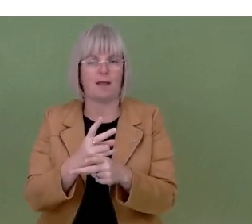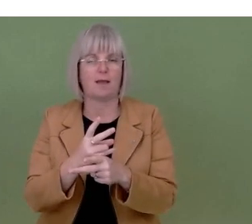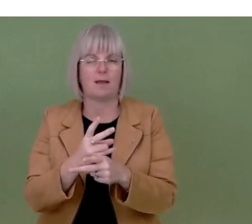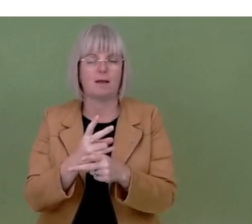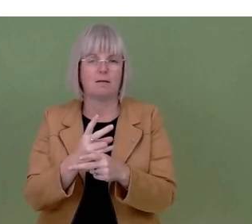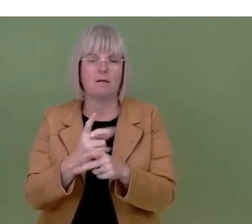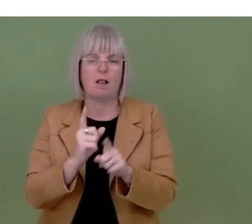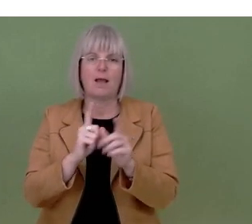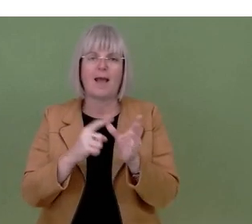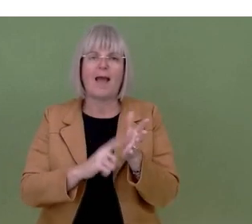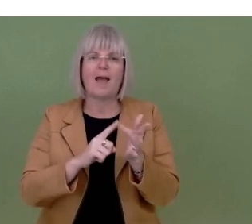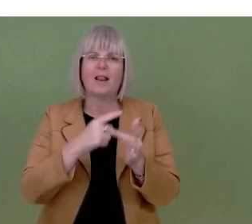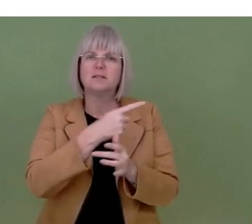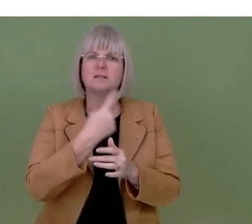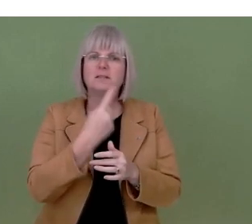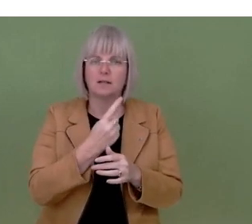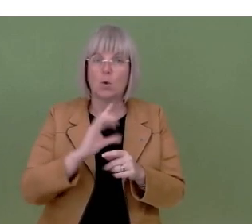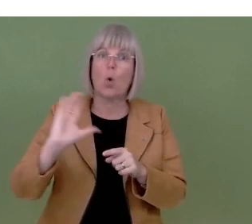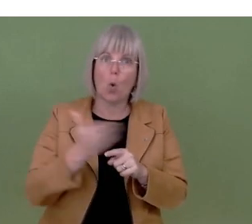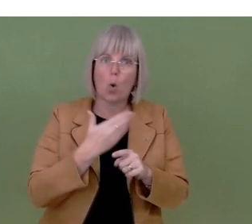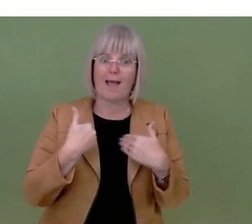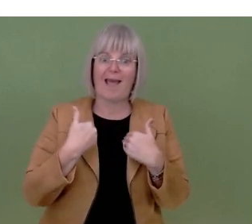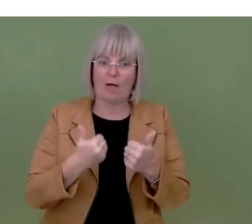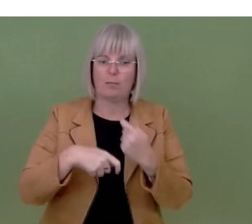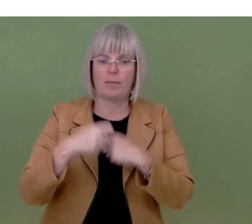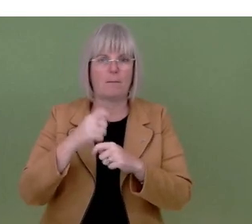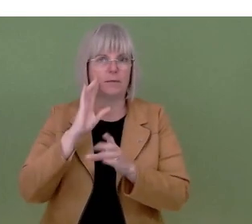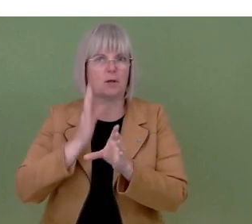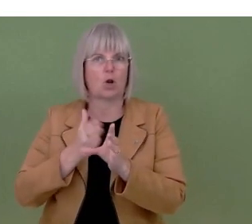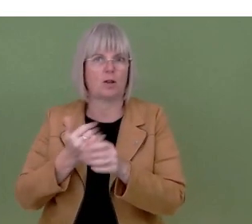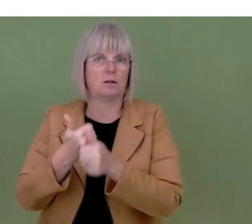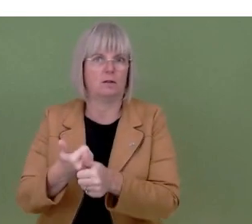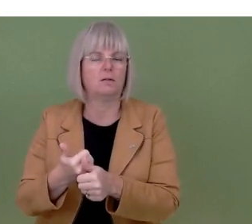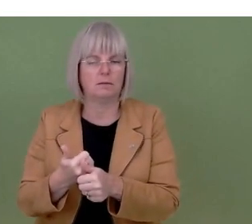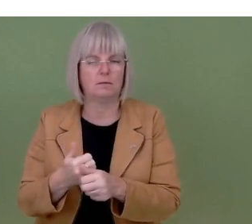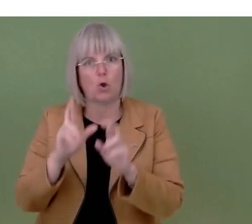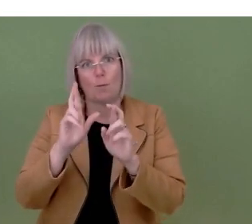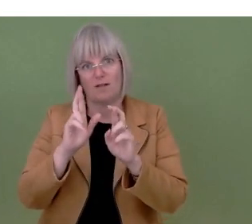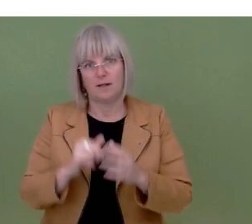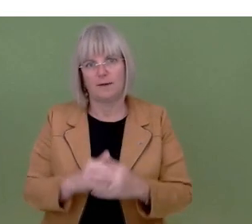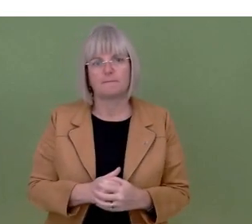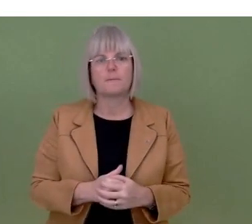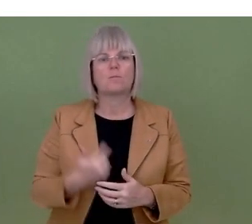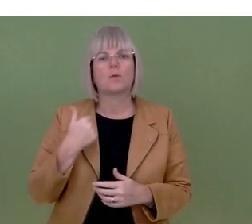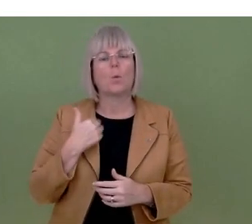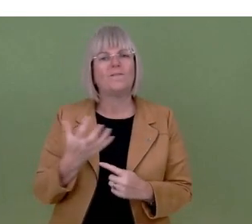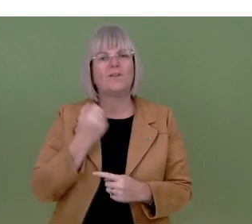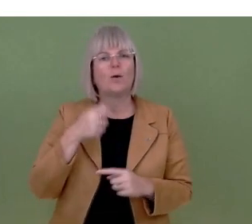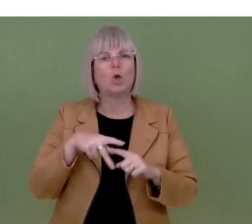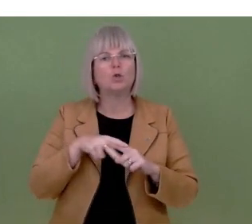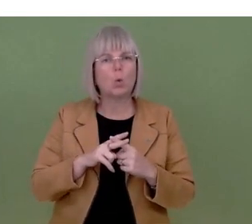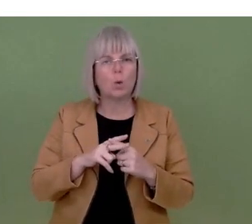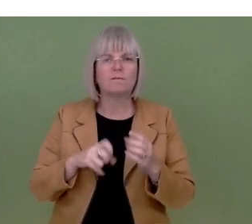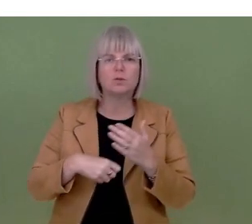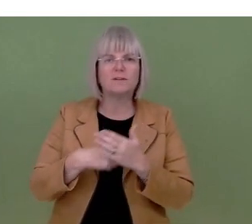psychological, hopefully. That we found the best tool for developing a pathway and improving our work was to